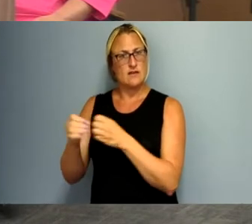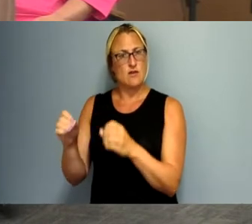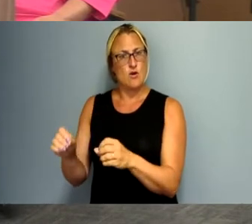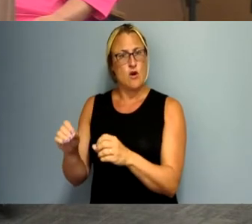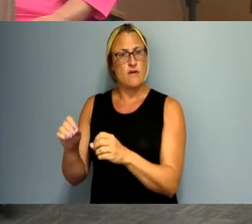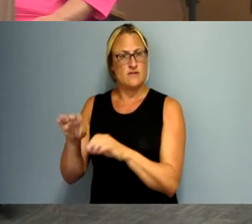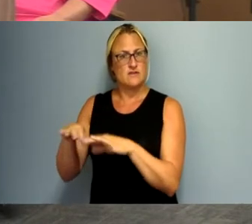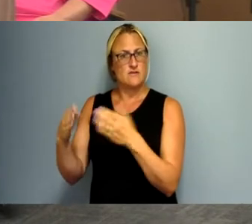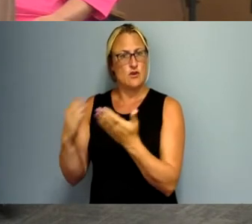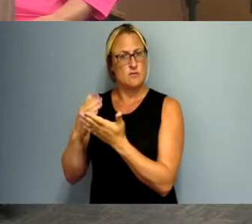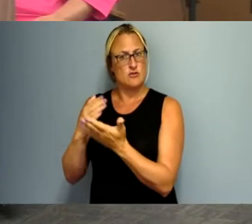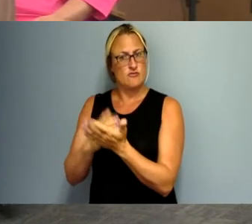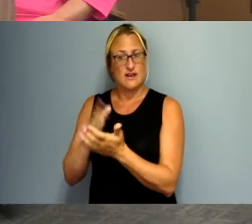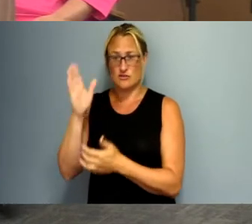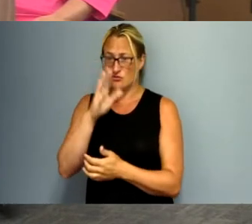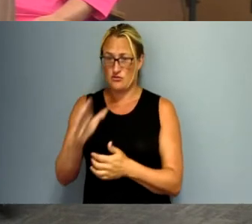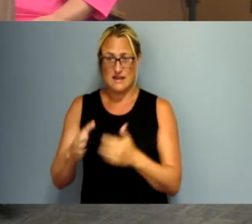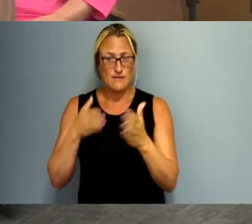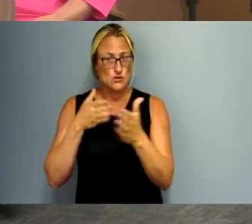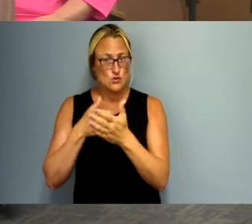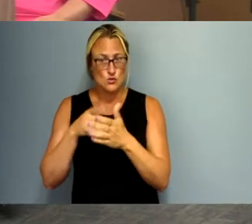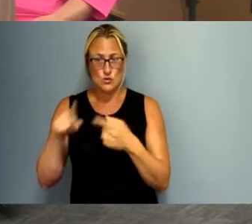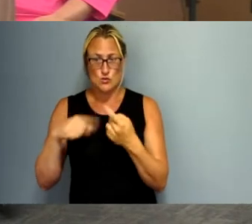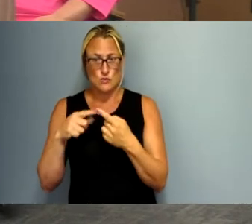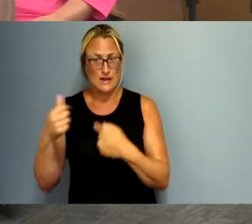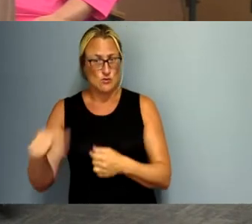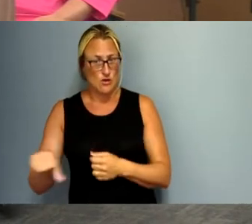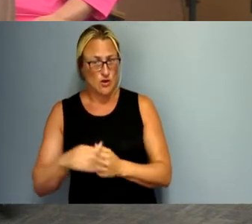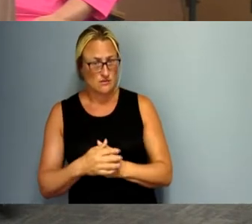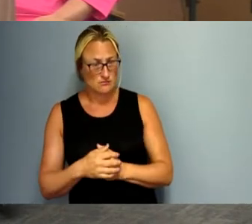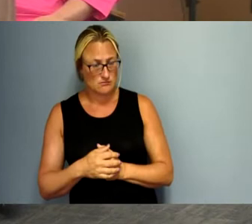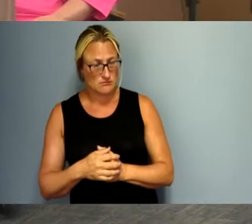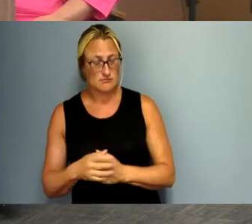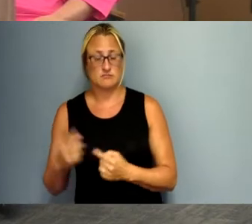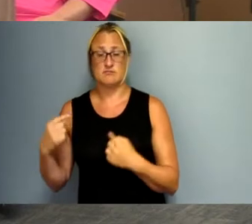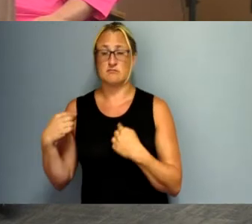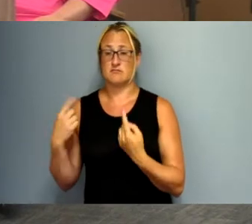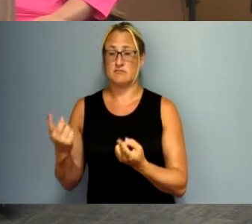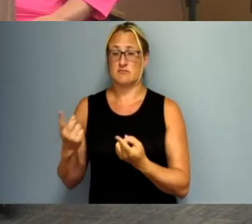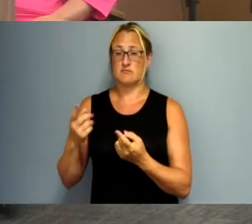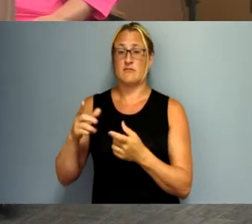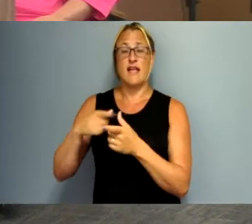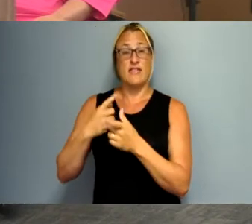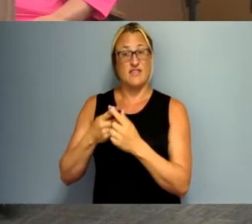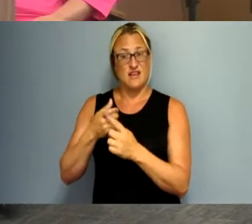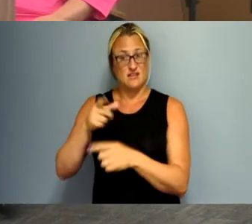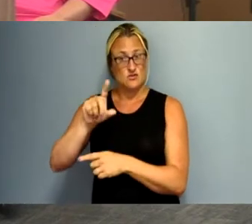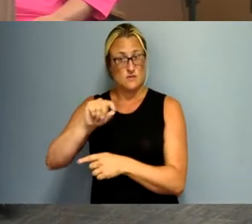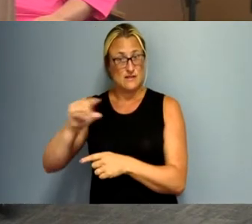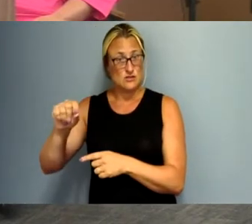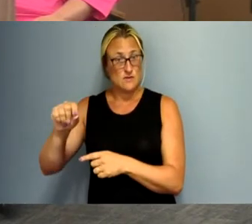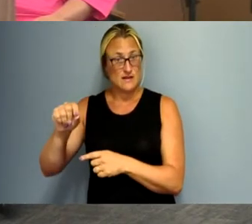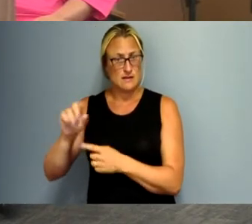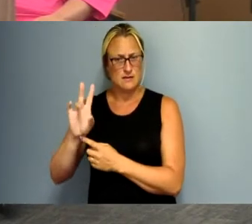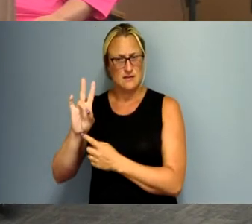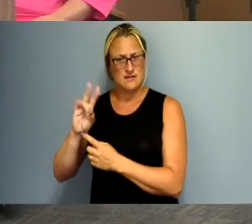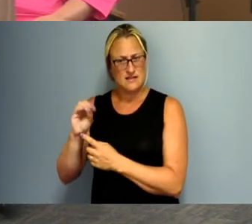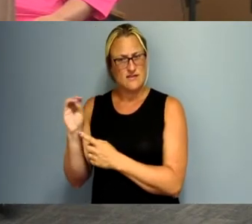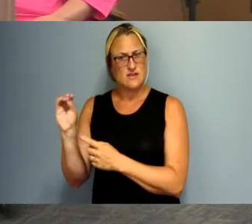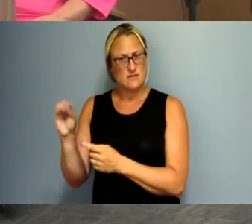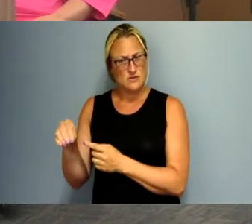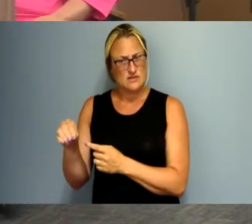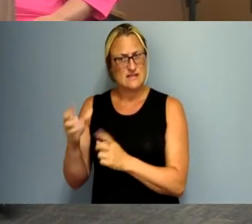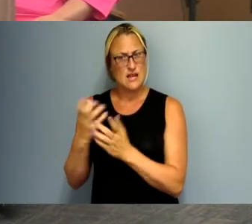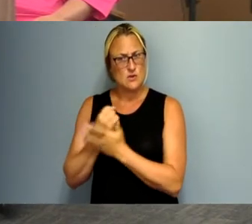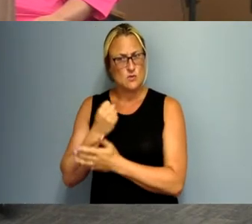in common pleas when you lost. Since then, since 2020, you have a 70% win rate with the